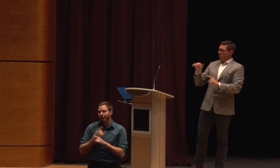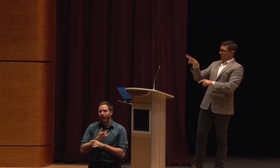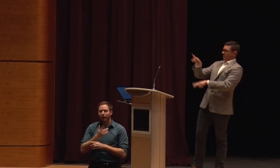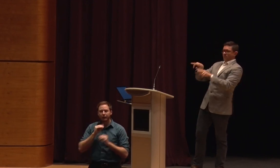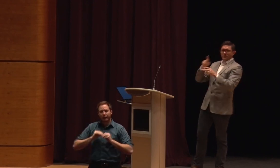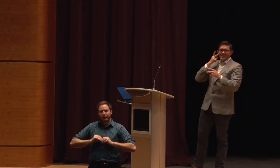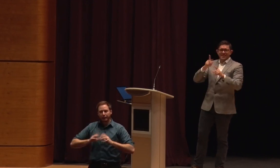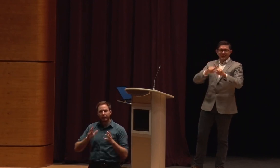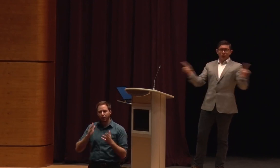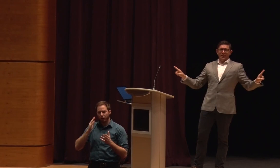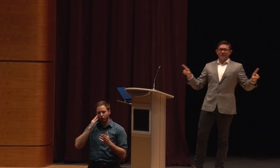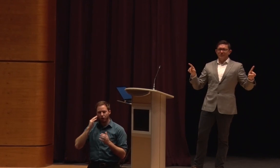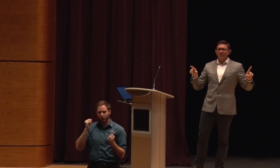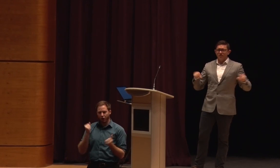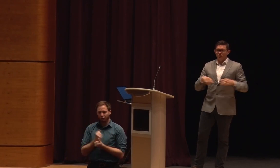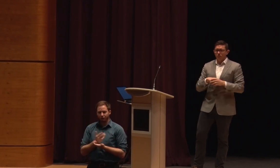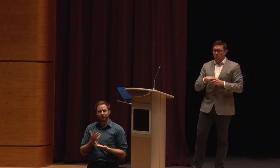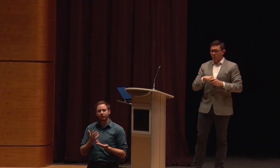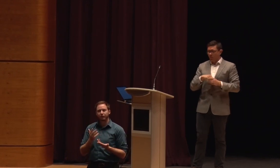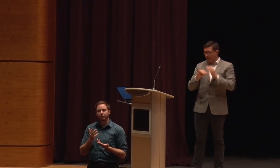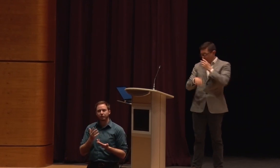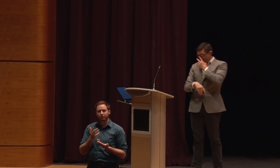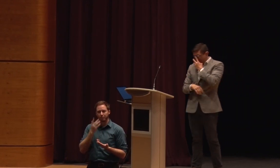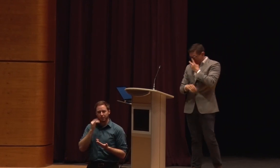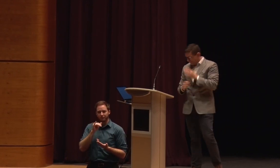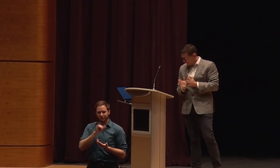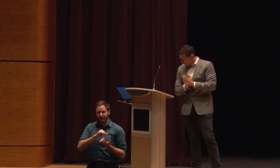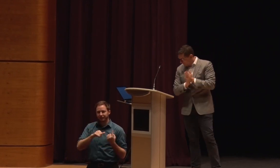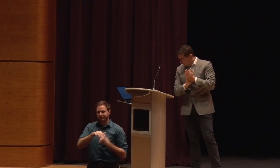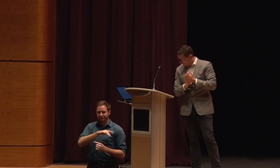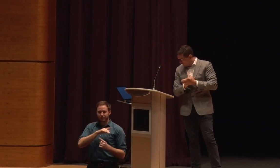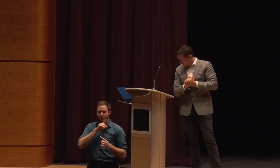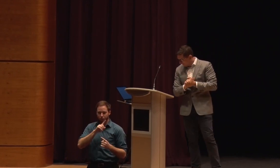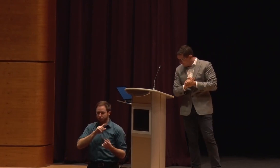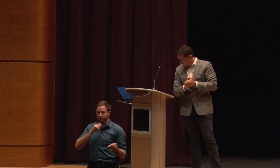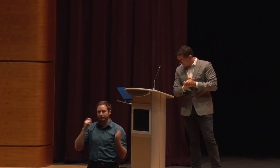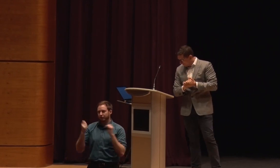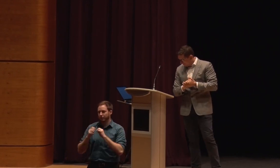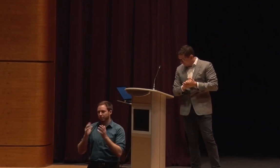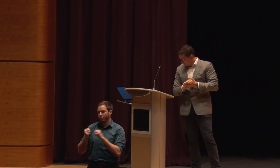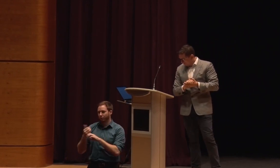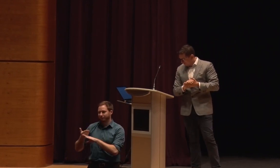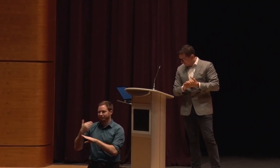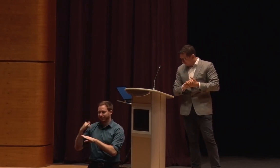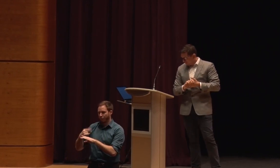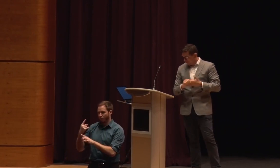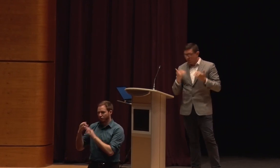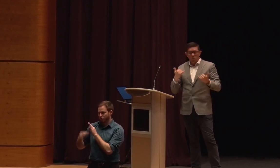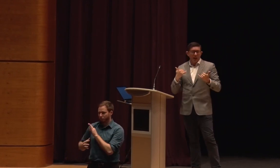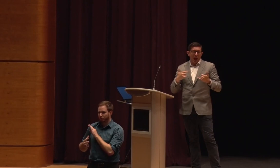You know, it was just really a new environment. It was just completely different with those two.